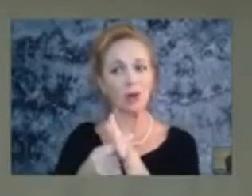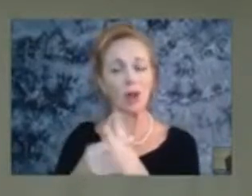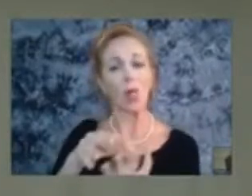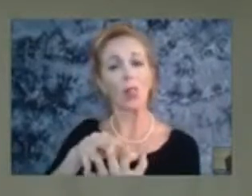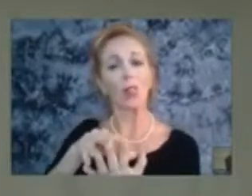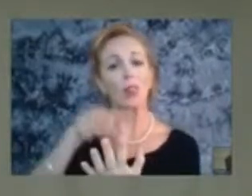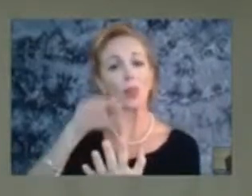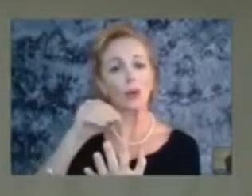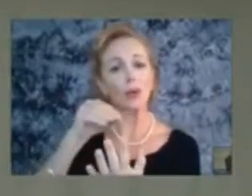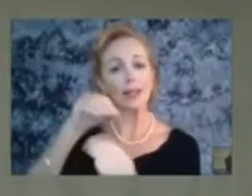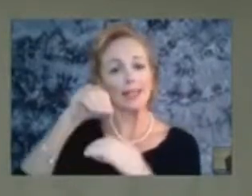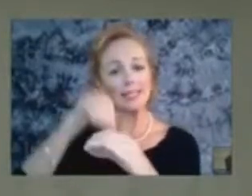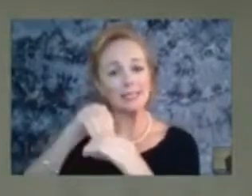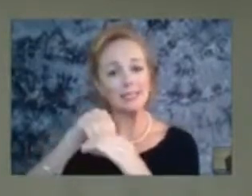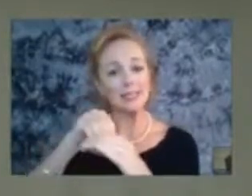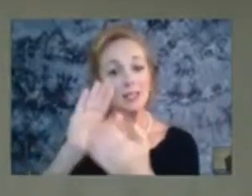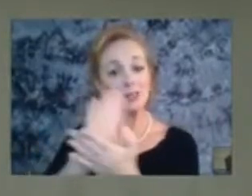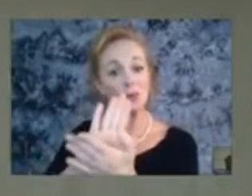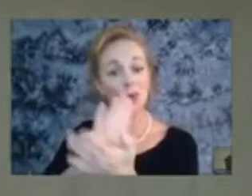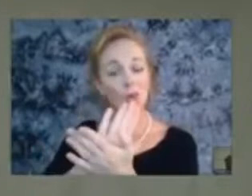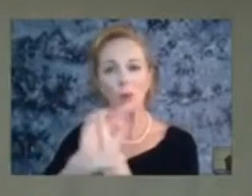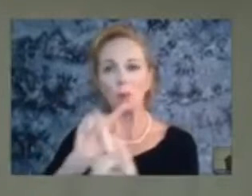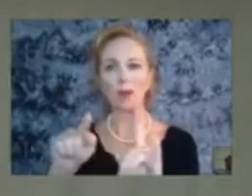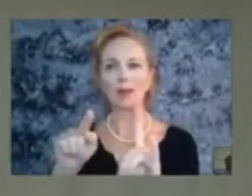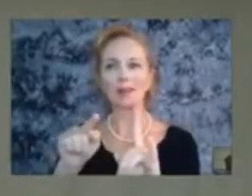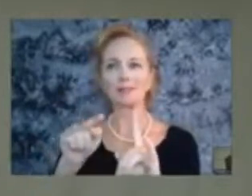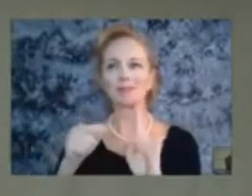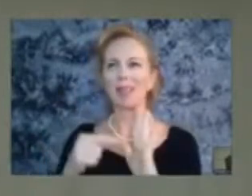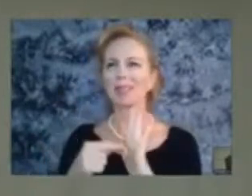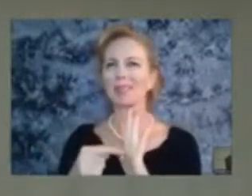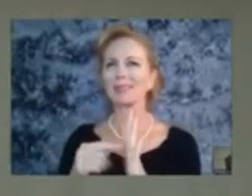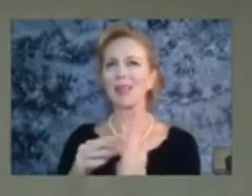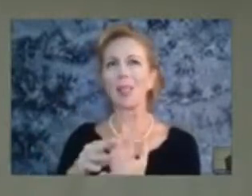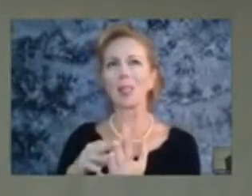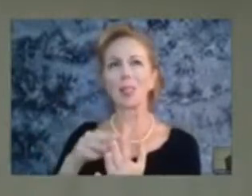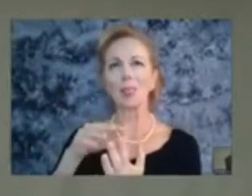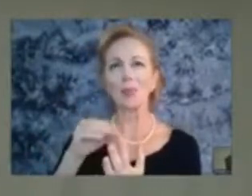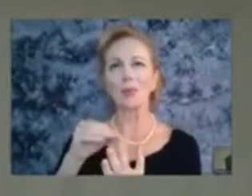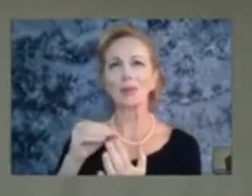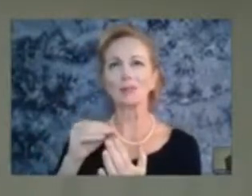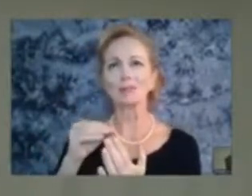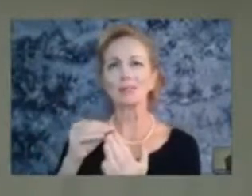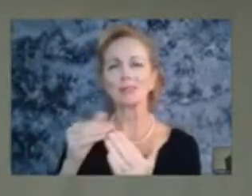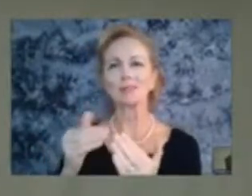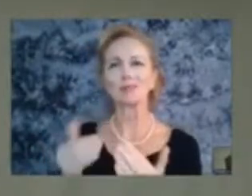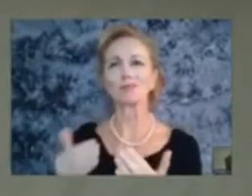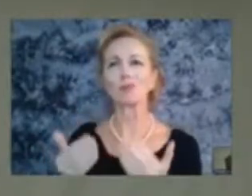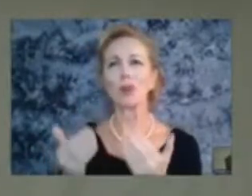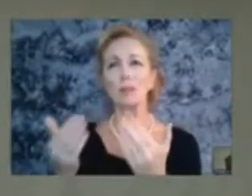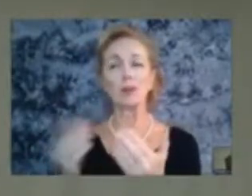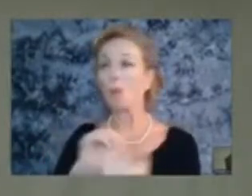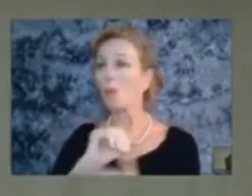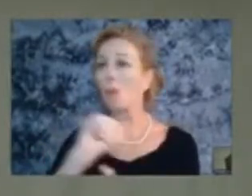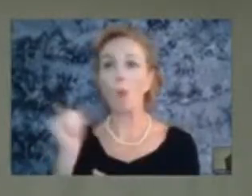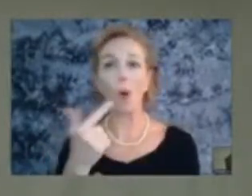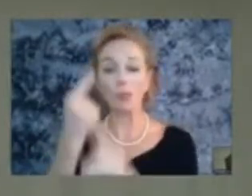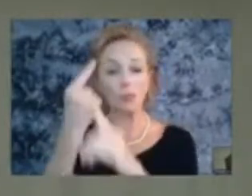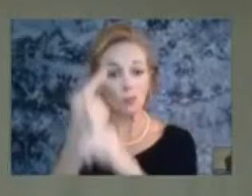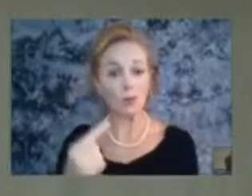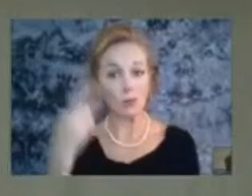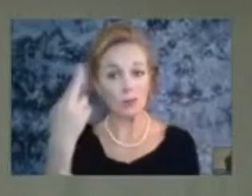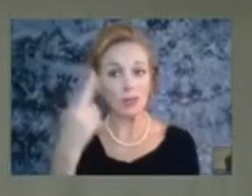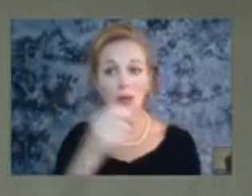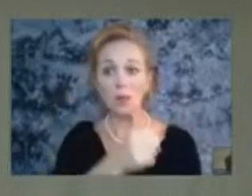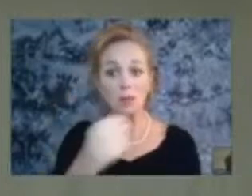But this recommendation, for all of the right reasons in terms of putting the students back into the school in a